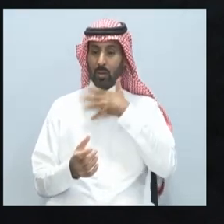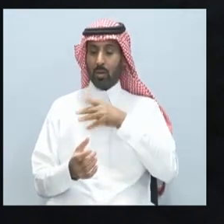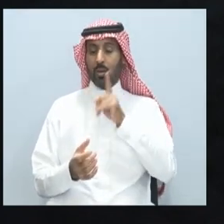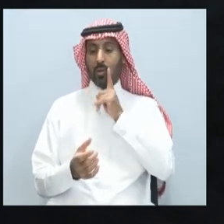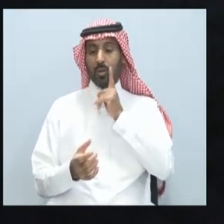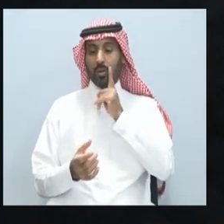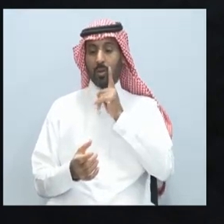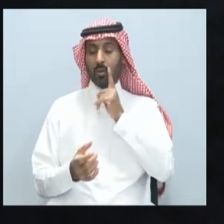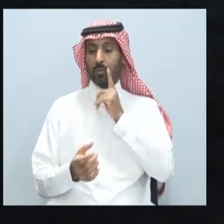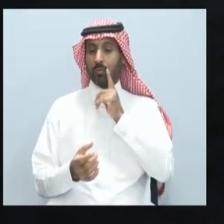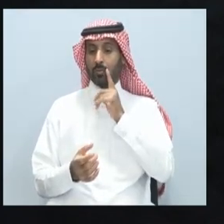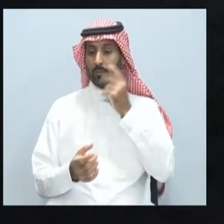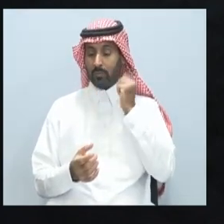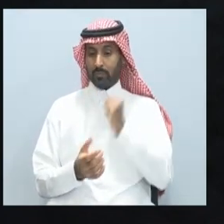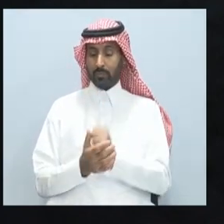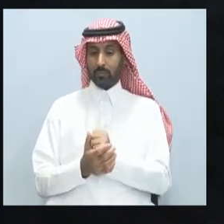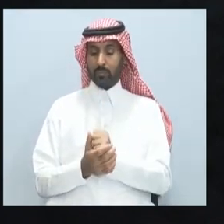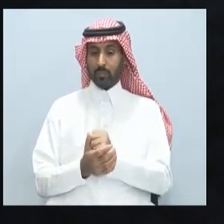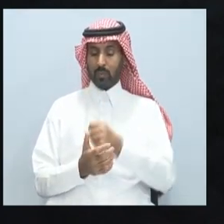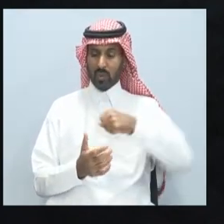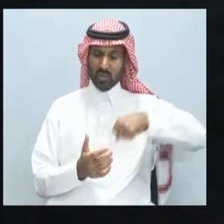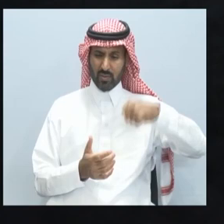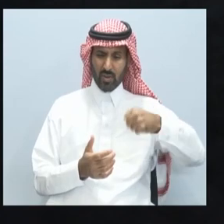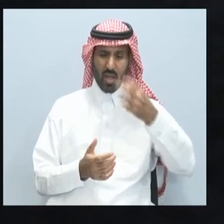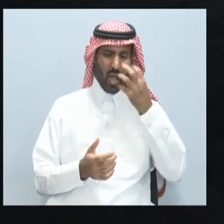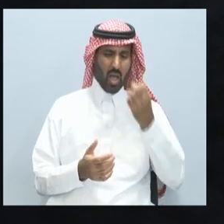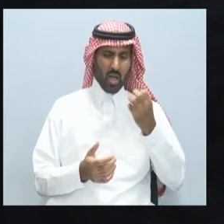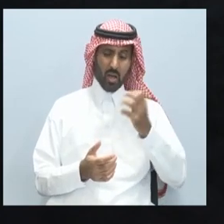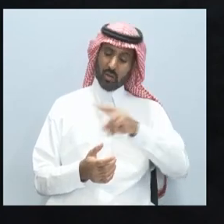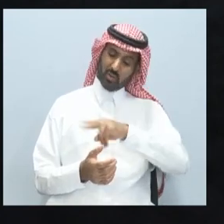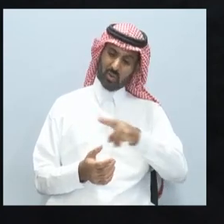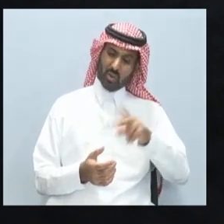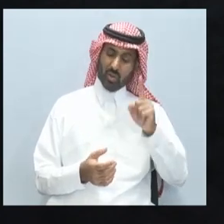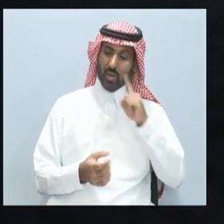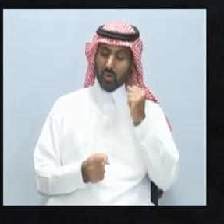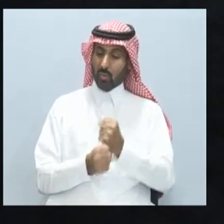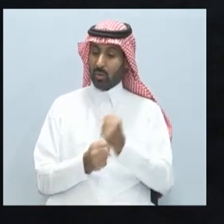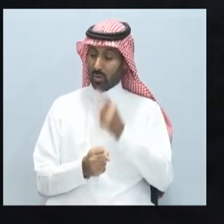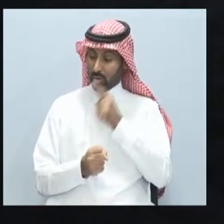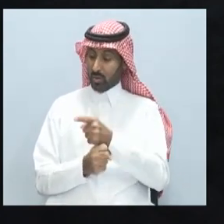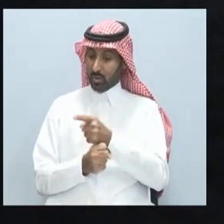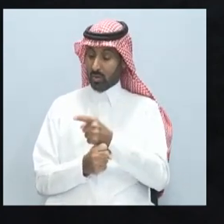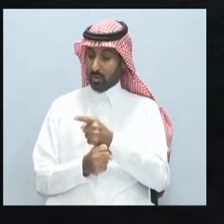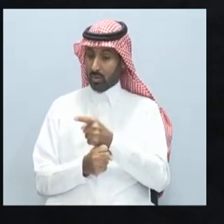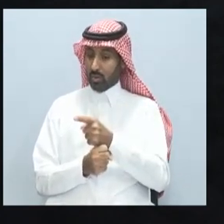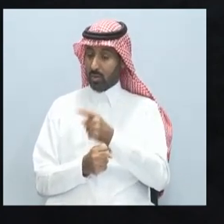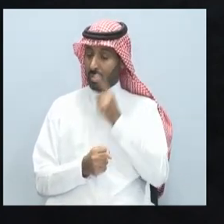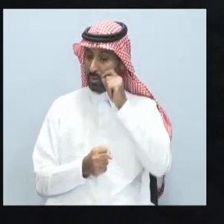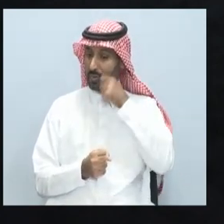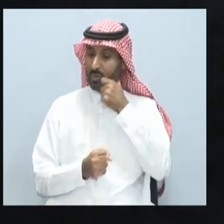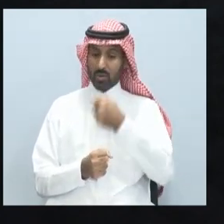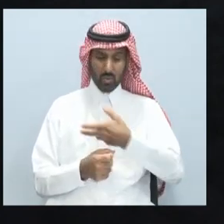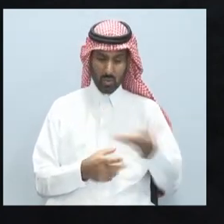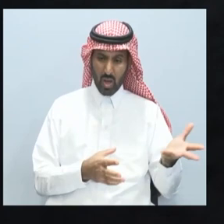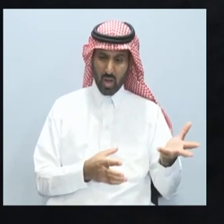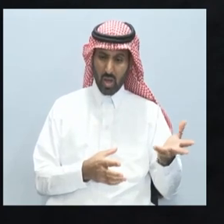the grandmother. There was an incident between them and how the grandfather reacted to what she did.